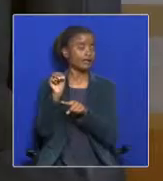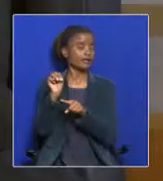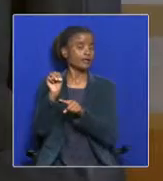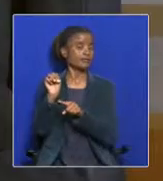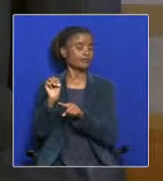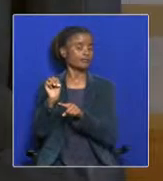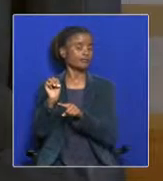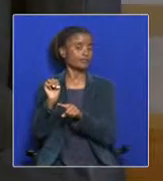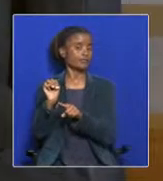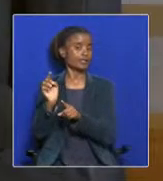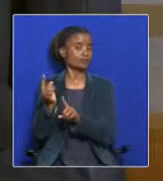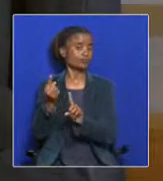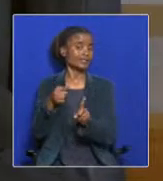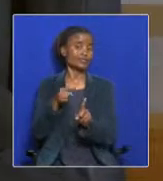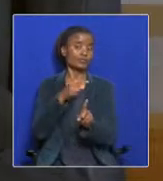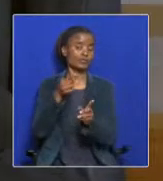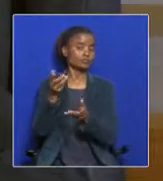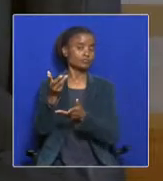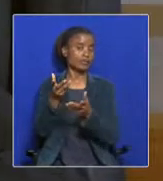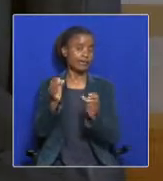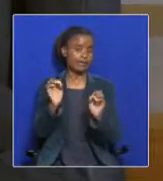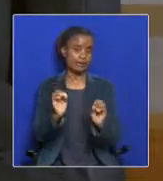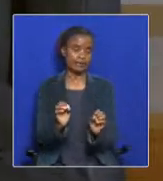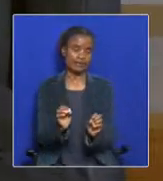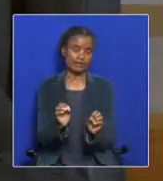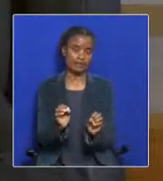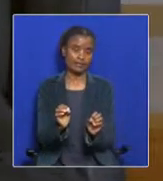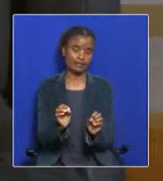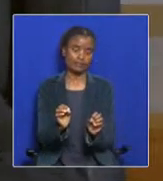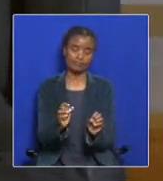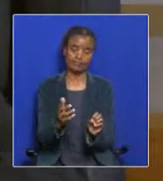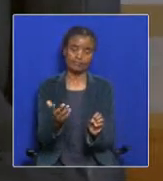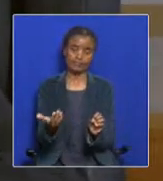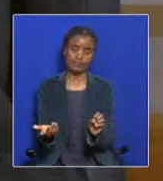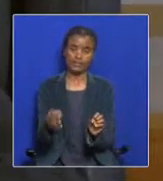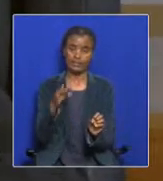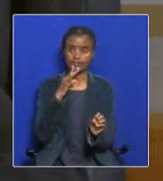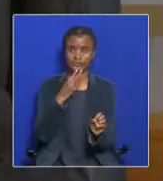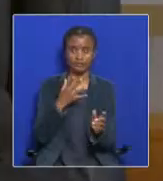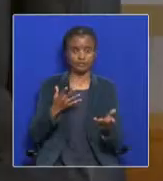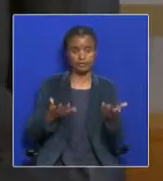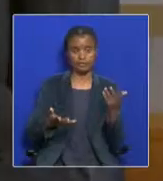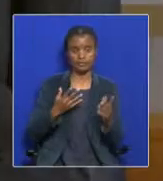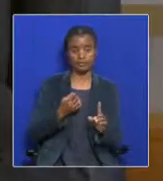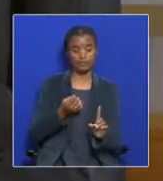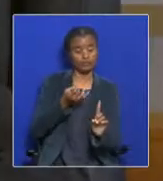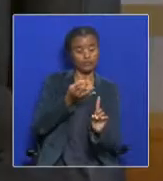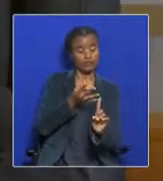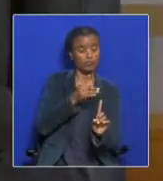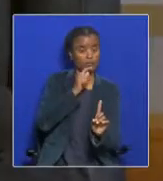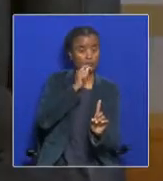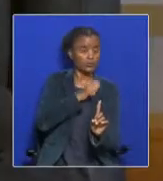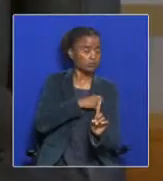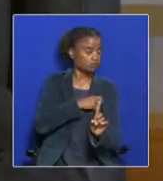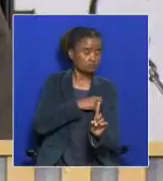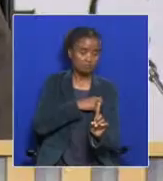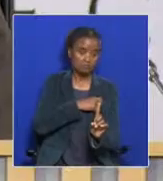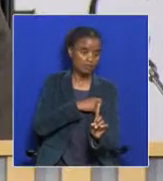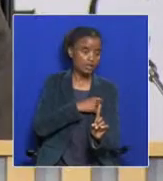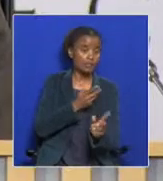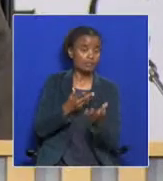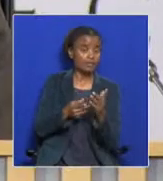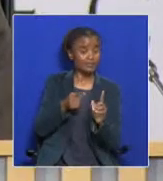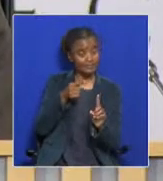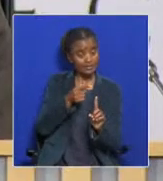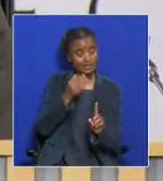I care, you could have been untruthful to Mpangase. All he knows is you, his senior, tell